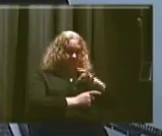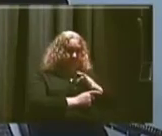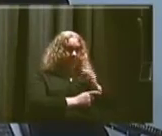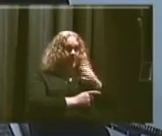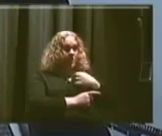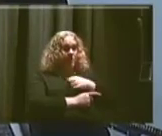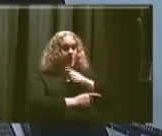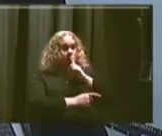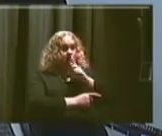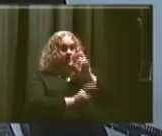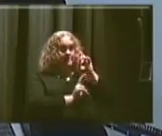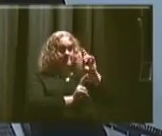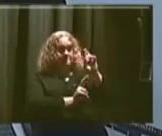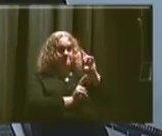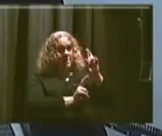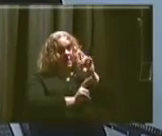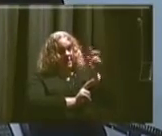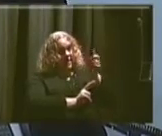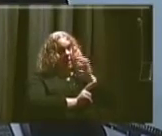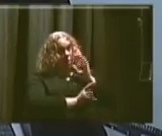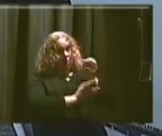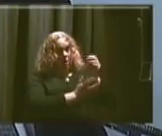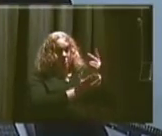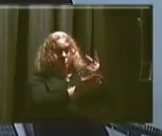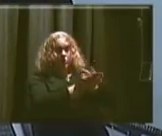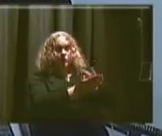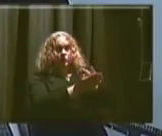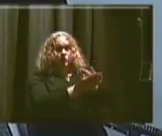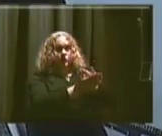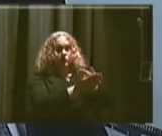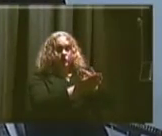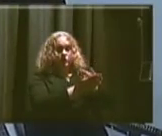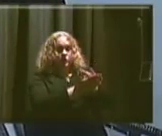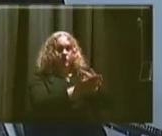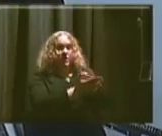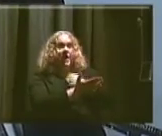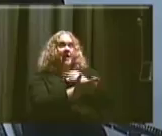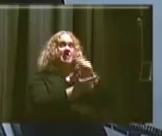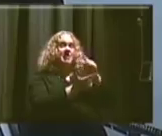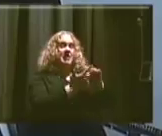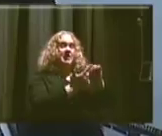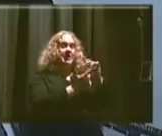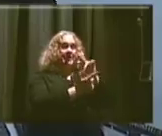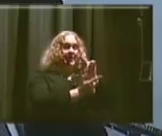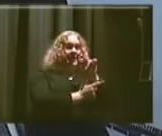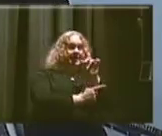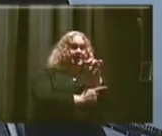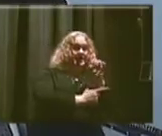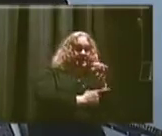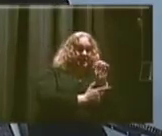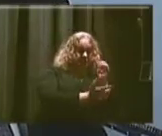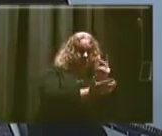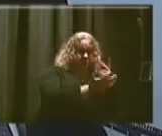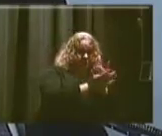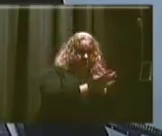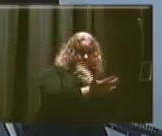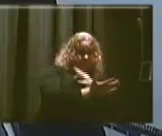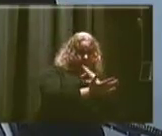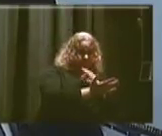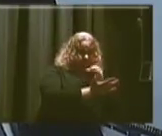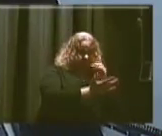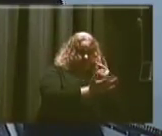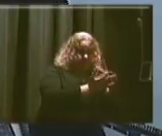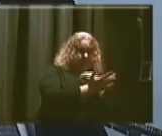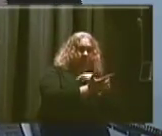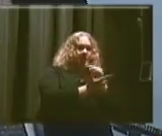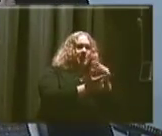that we will get approval of staff that then it will be taken to the state board. All right. Thank you. Okay. I'd like to